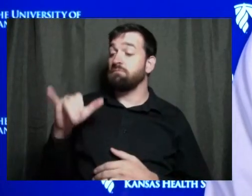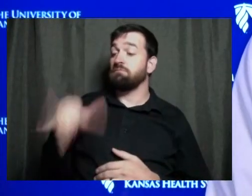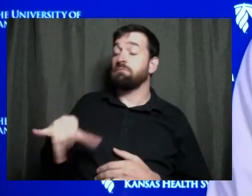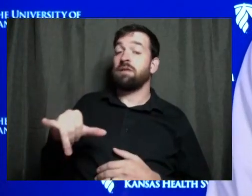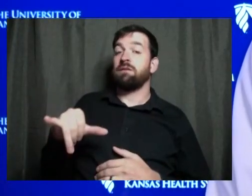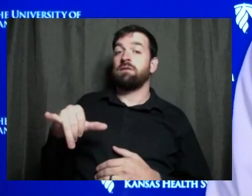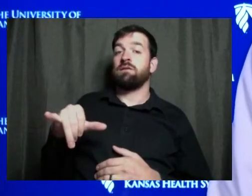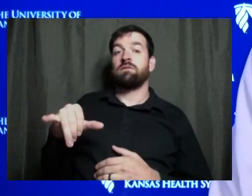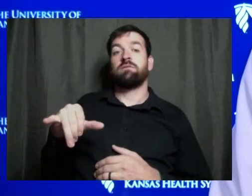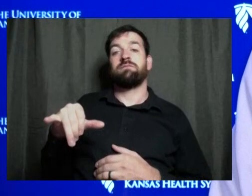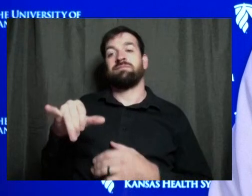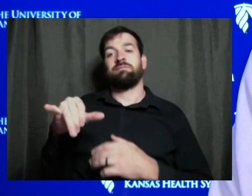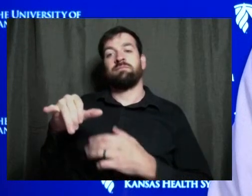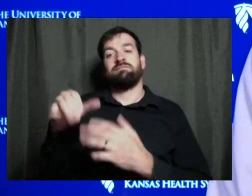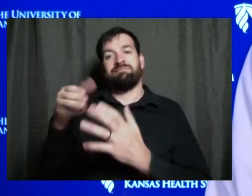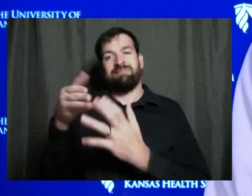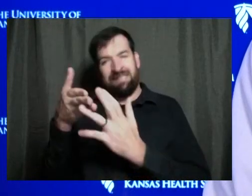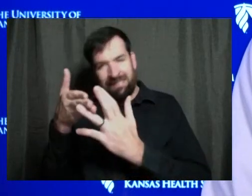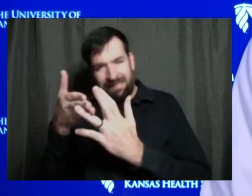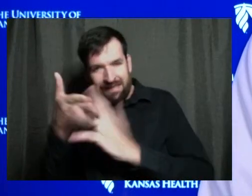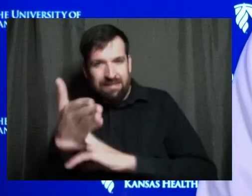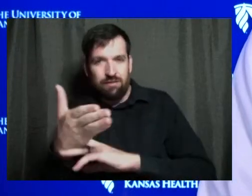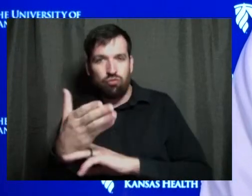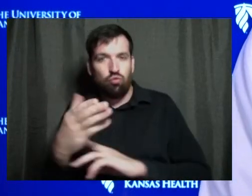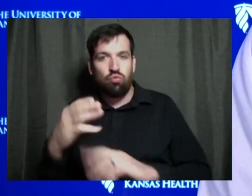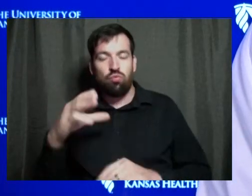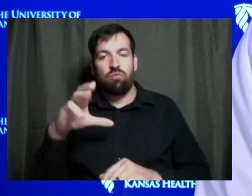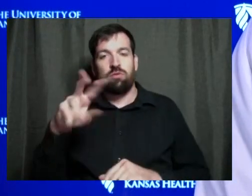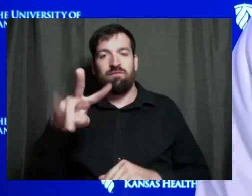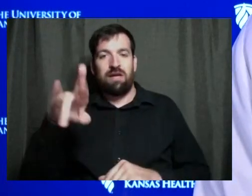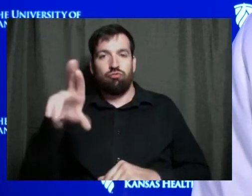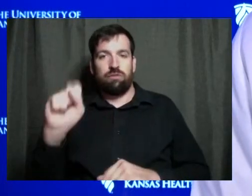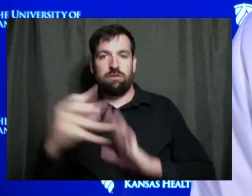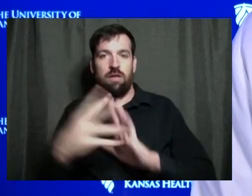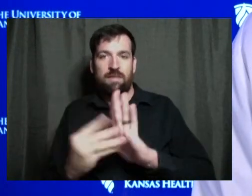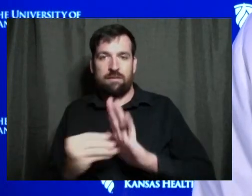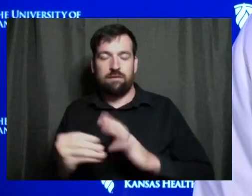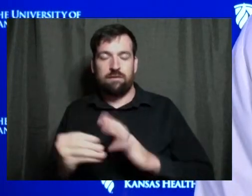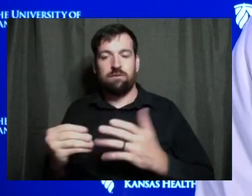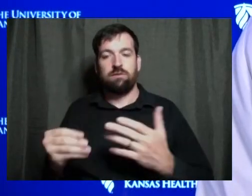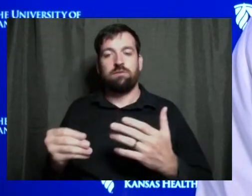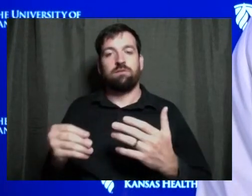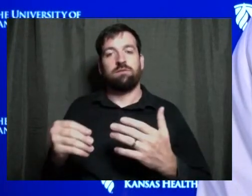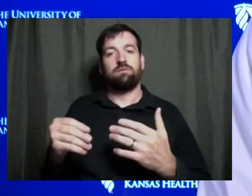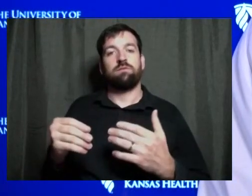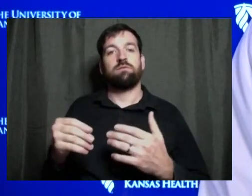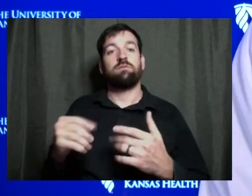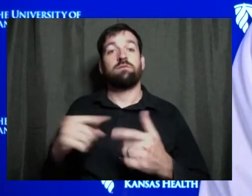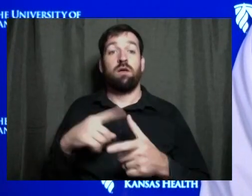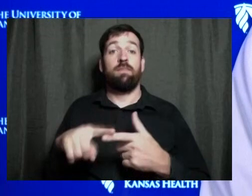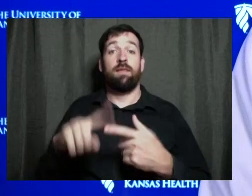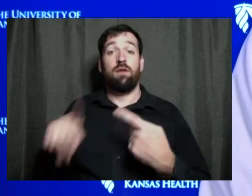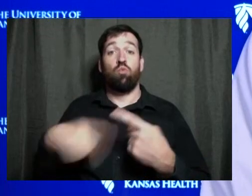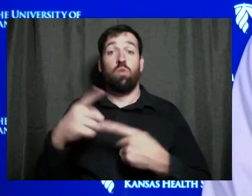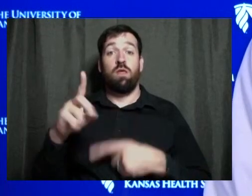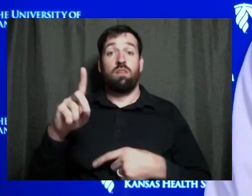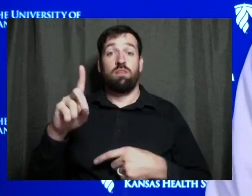of the virus that are being created in your cells, and when that drug gets inserted into